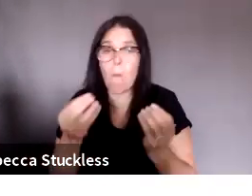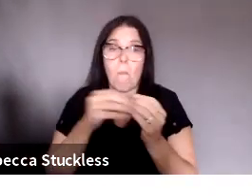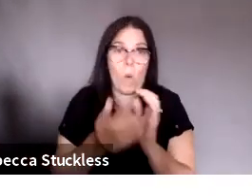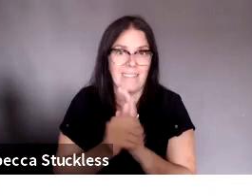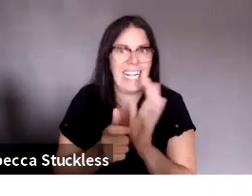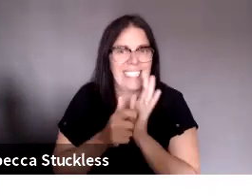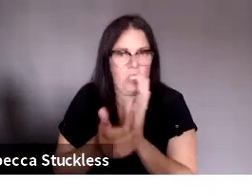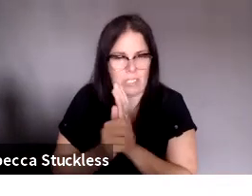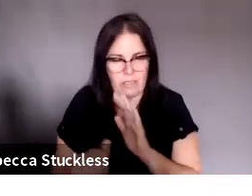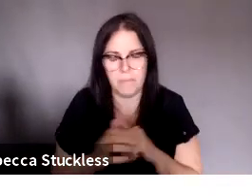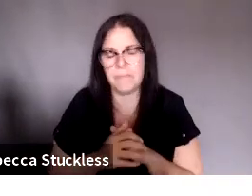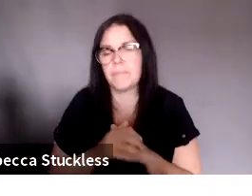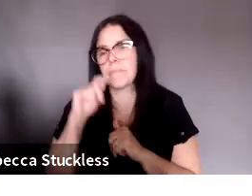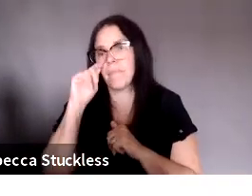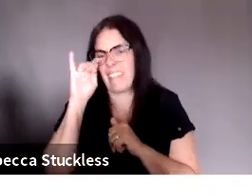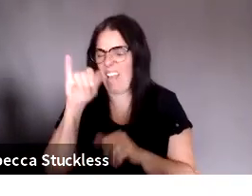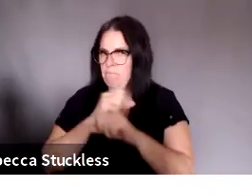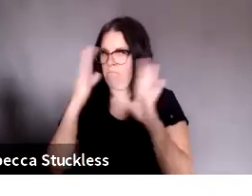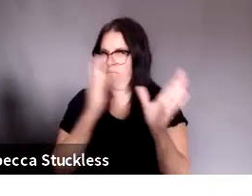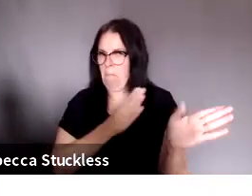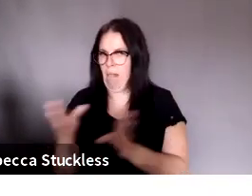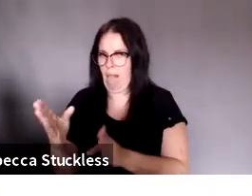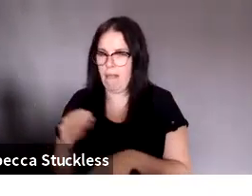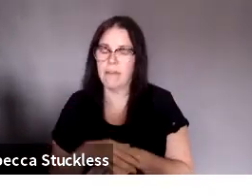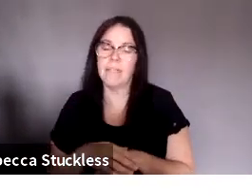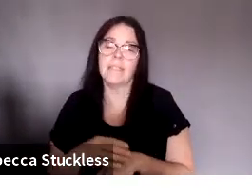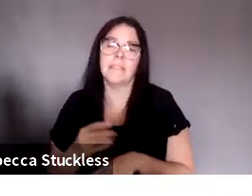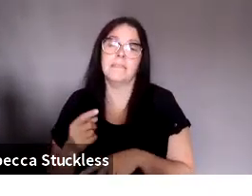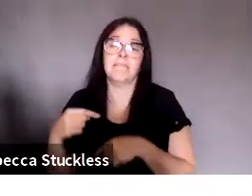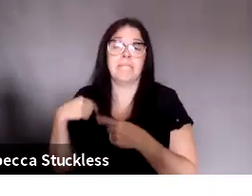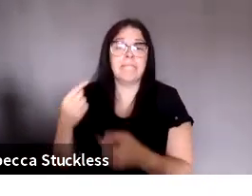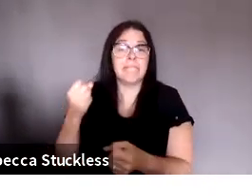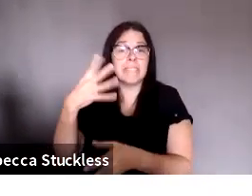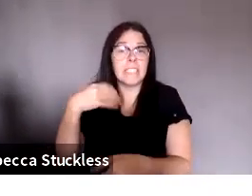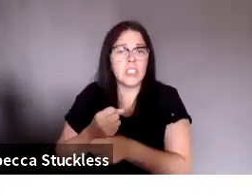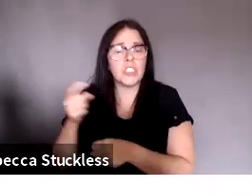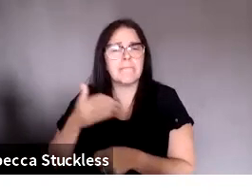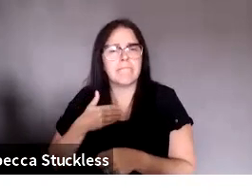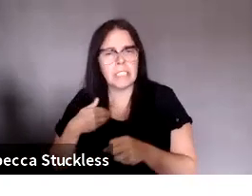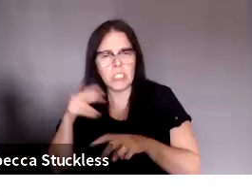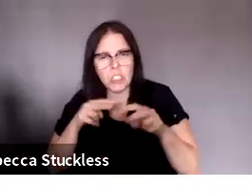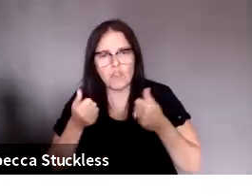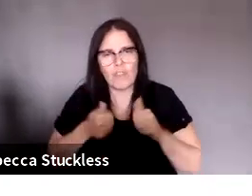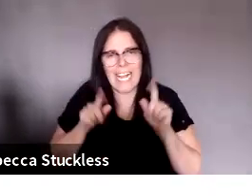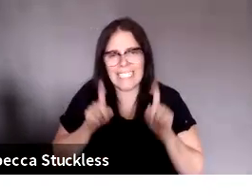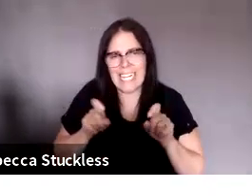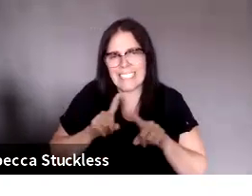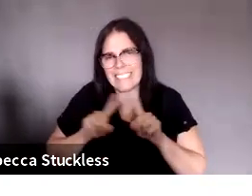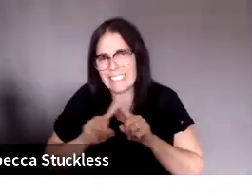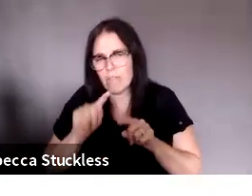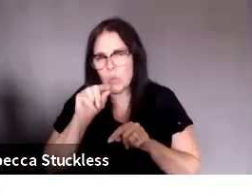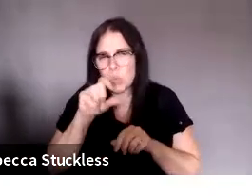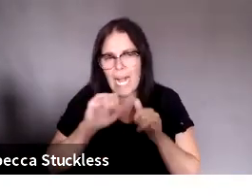ministry has over the years piloted and experimented with different tools that could be used for the learner gains measure.